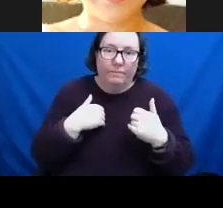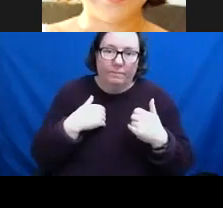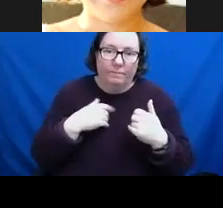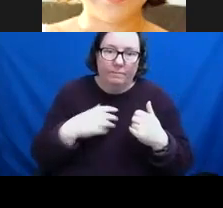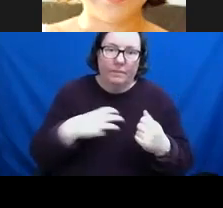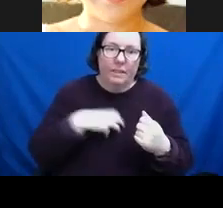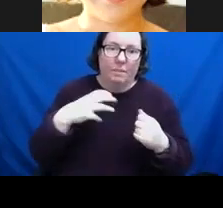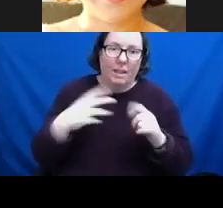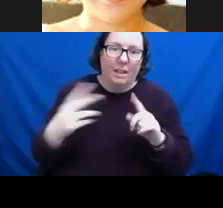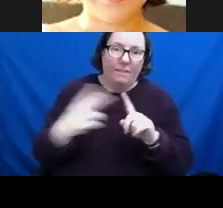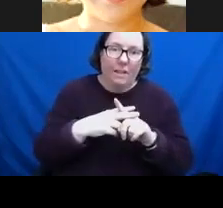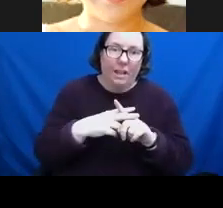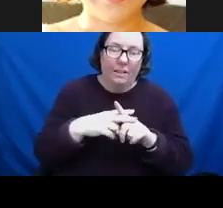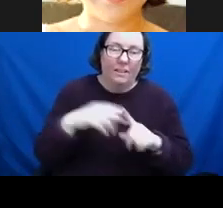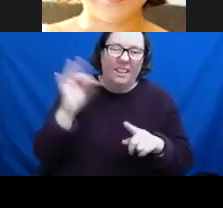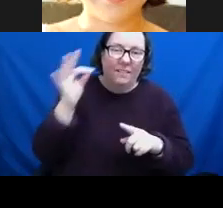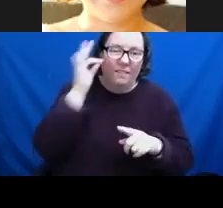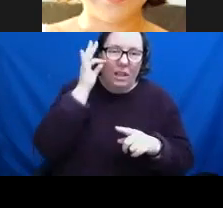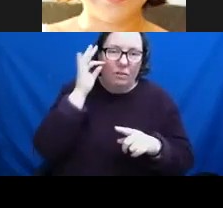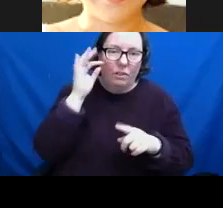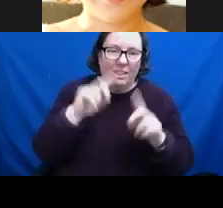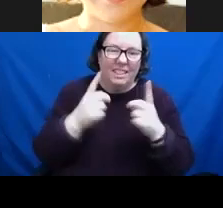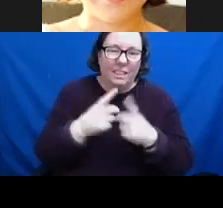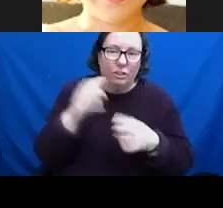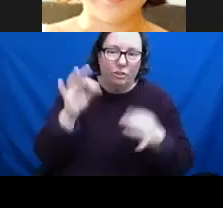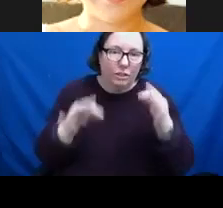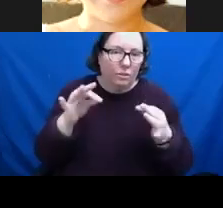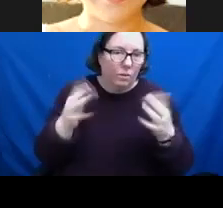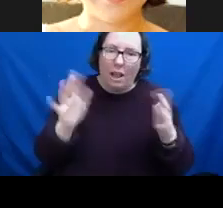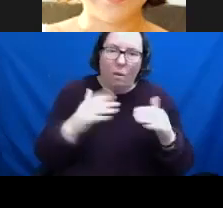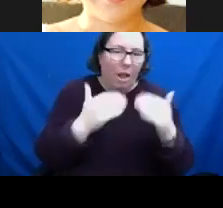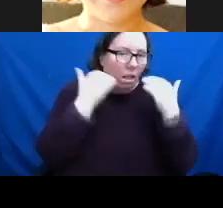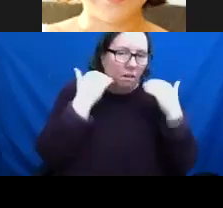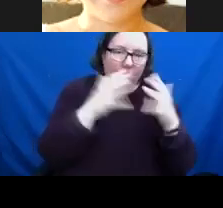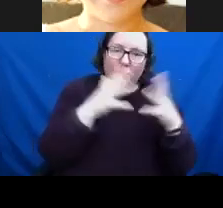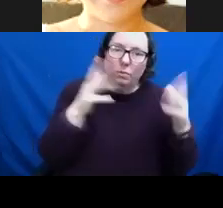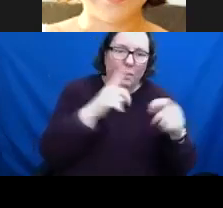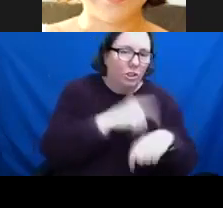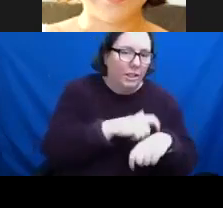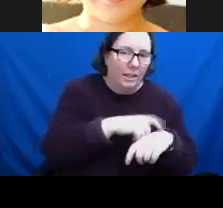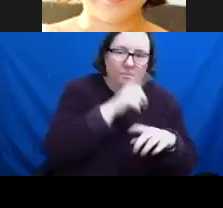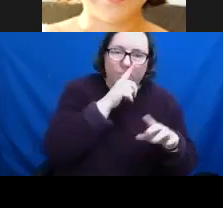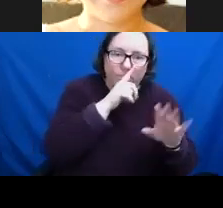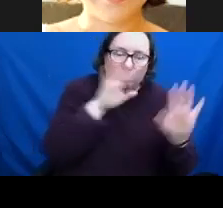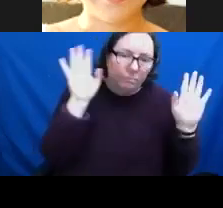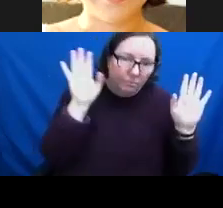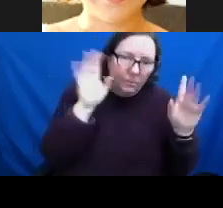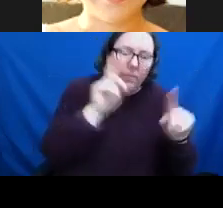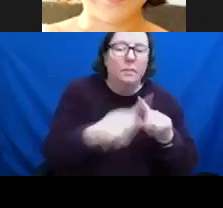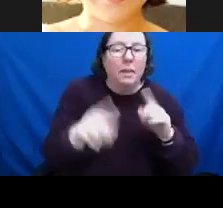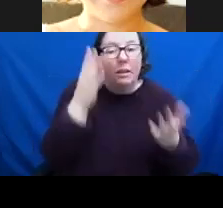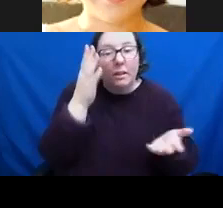complaint filed in federal district court. And I don't want to take too much time in today's meeting, but